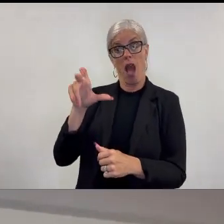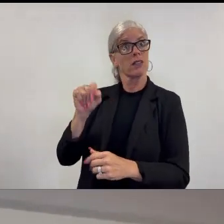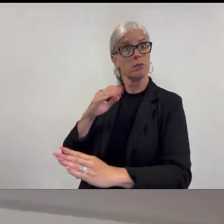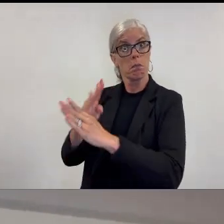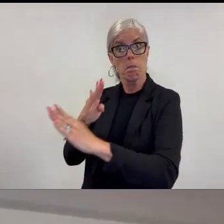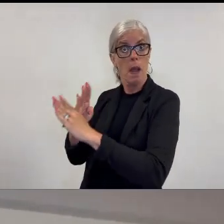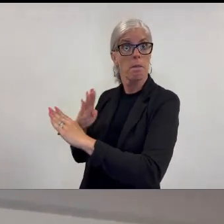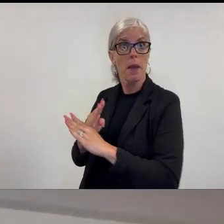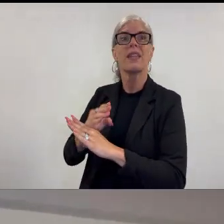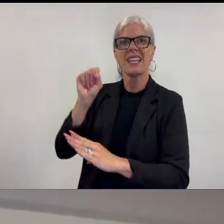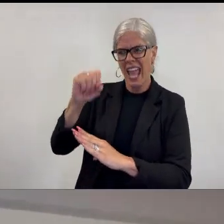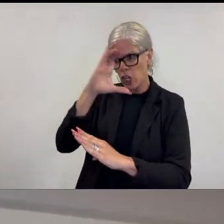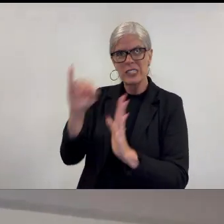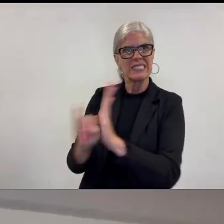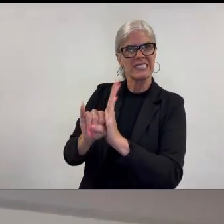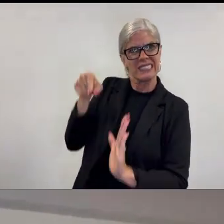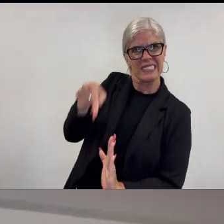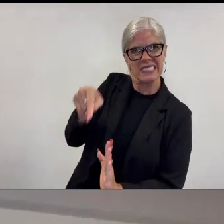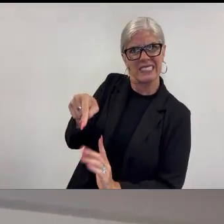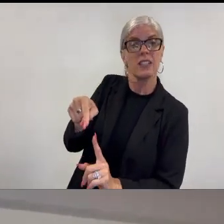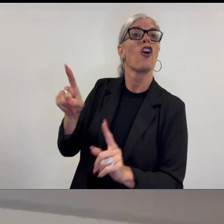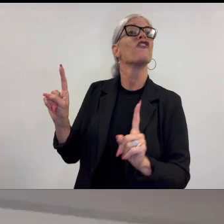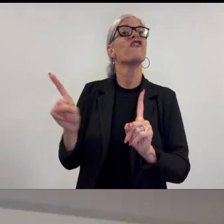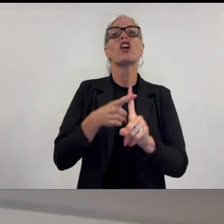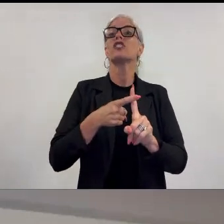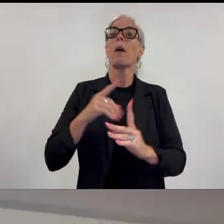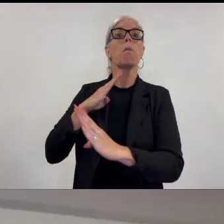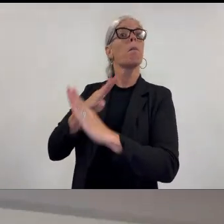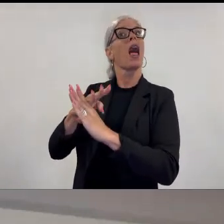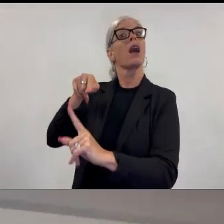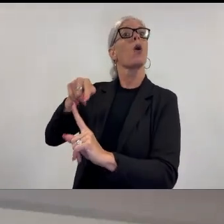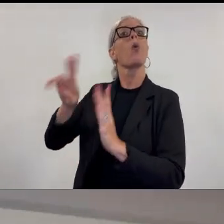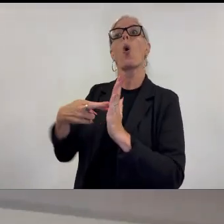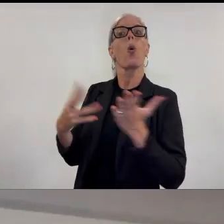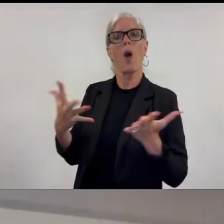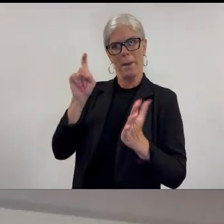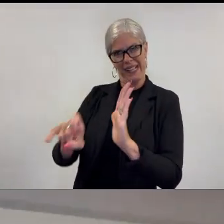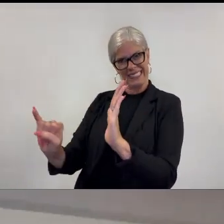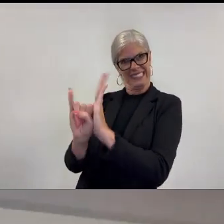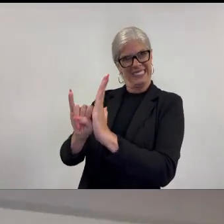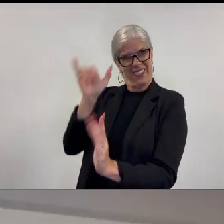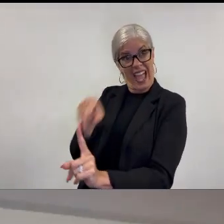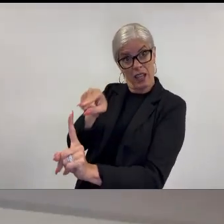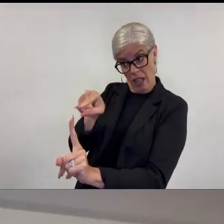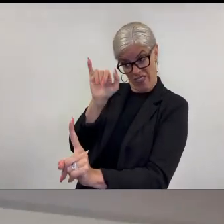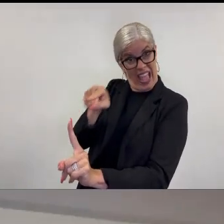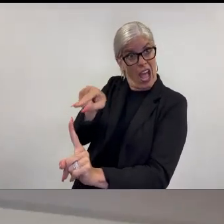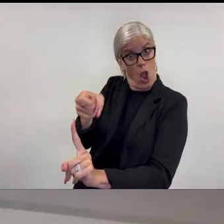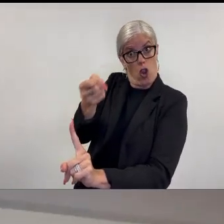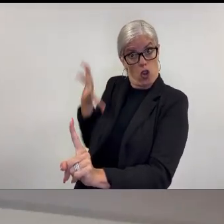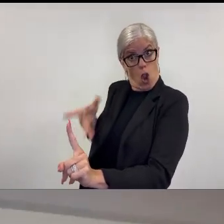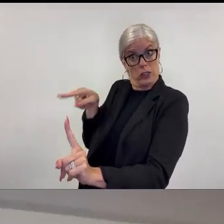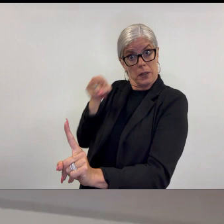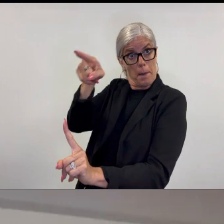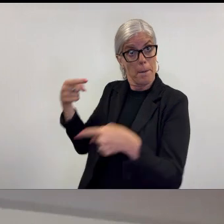lidocaine, and it stops the pain then and there. That means, yeah, this is probably the source of your pain. Now you